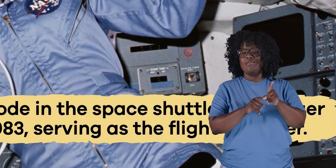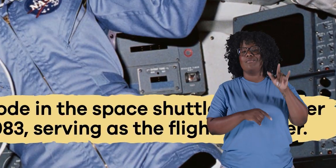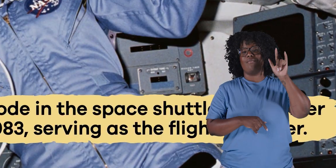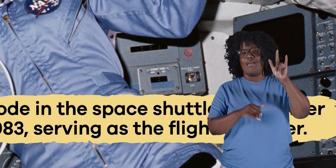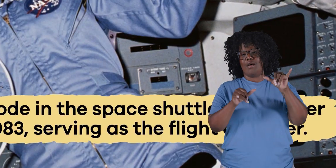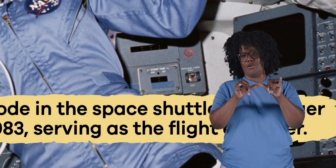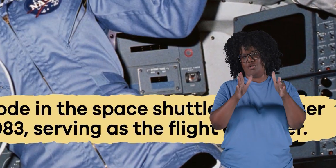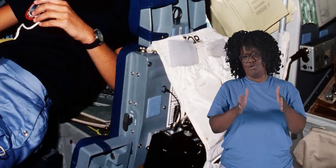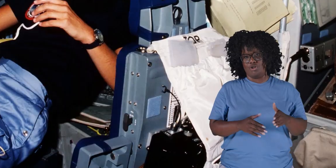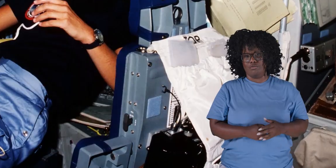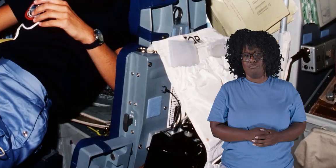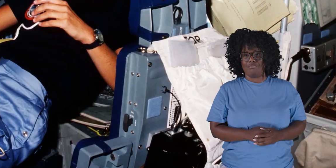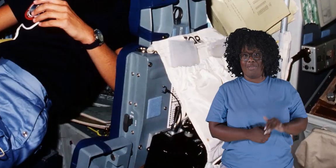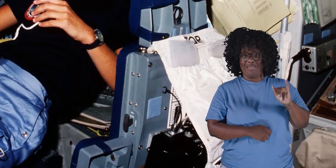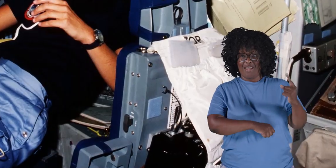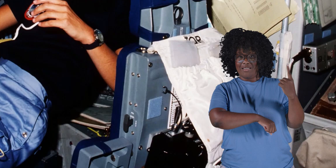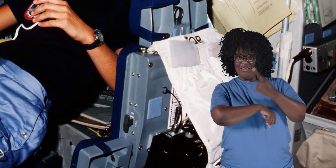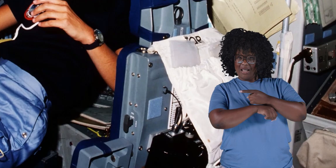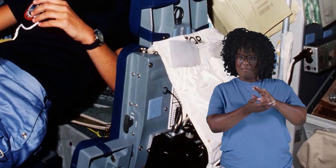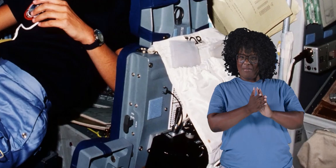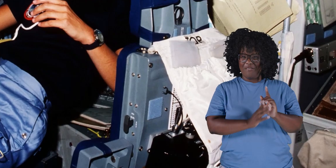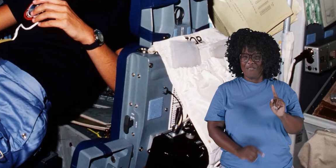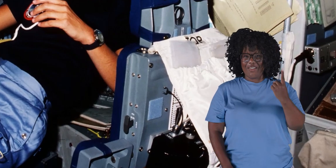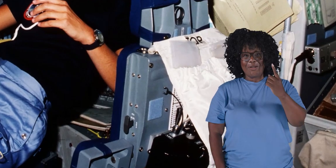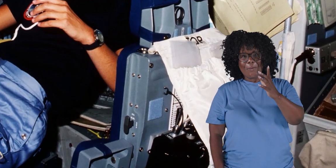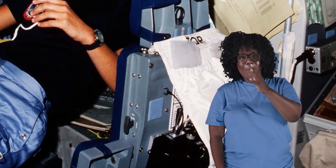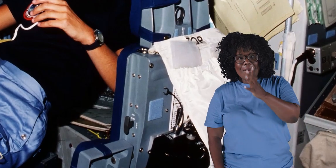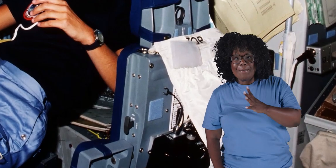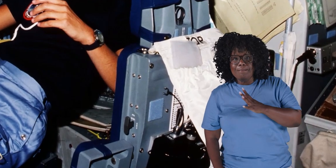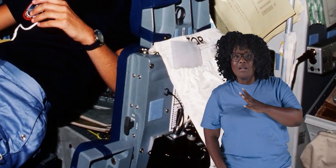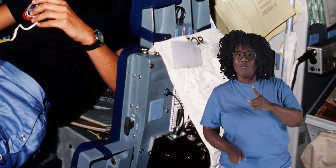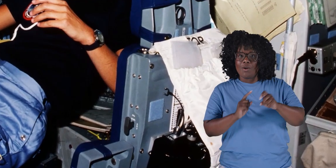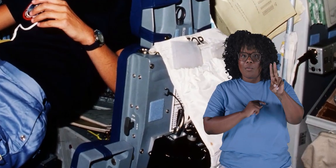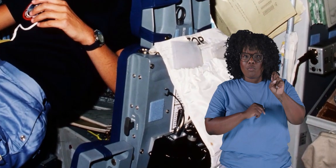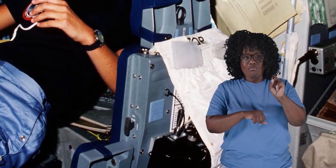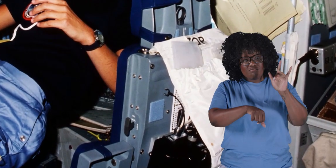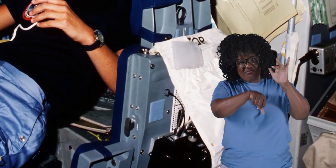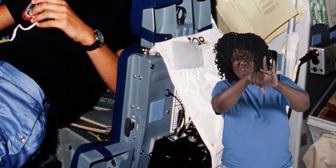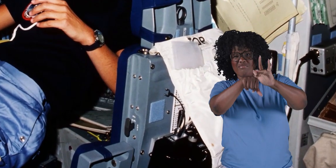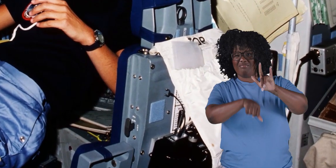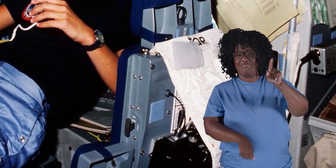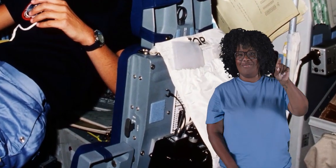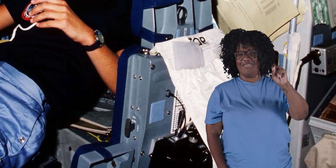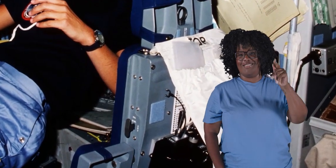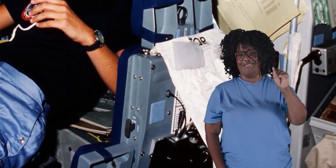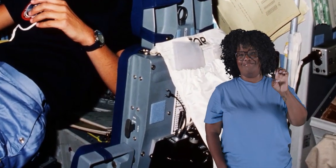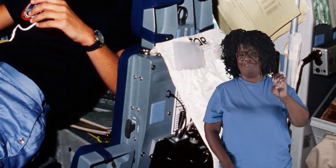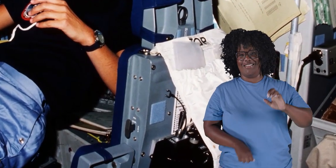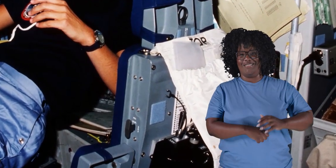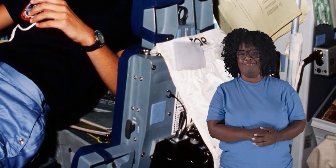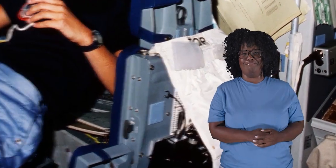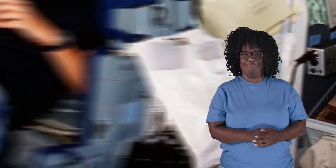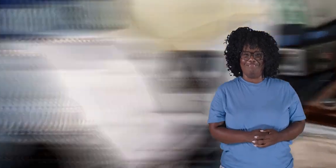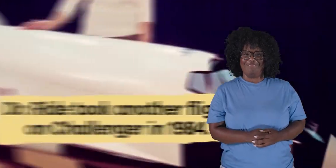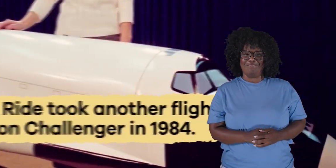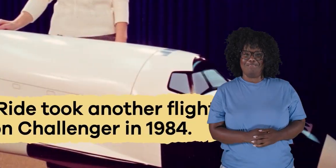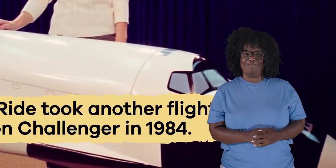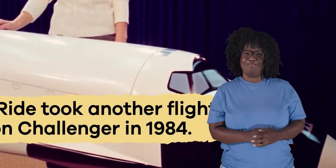flight engineer. That day, she became the first woman from the United States to ever fly in space.